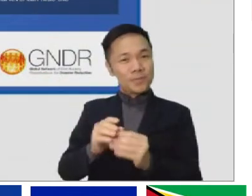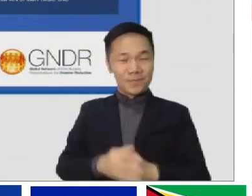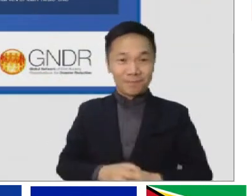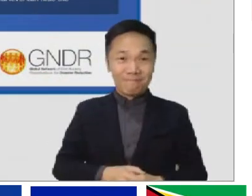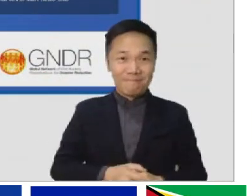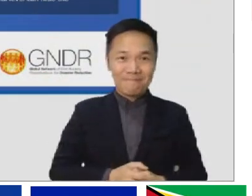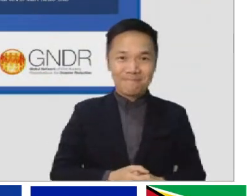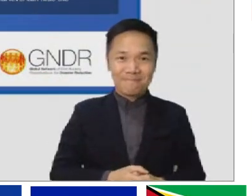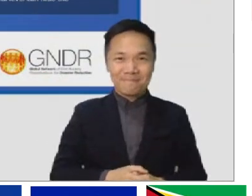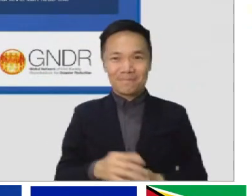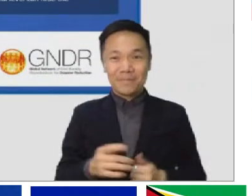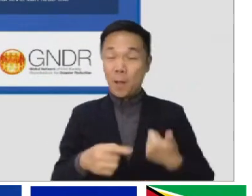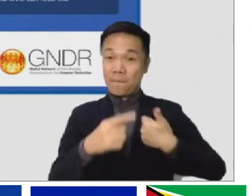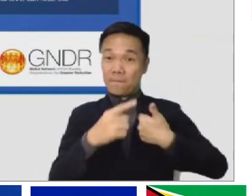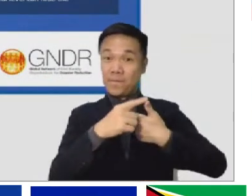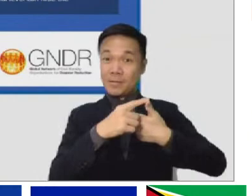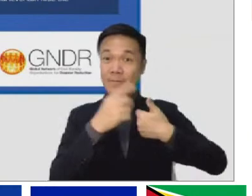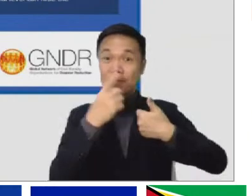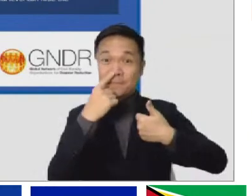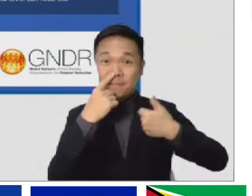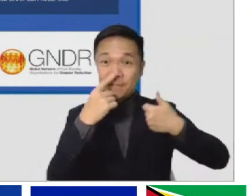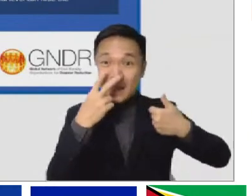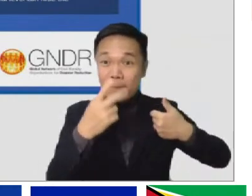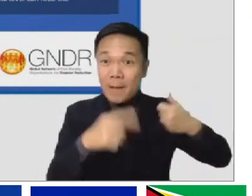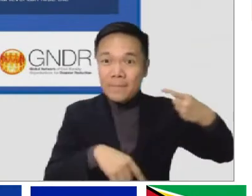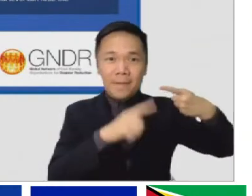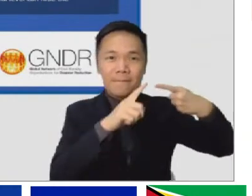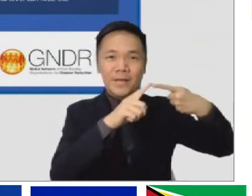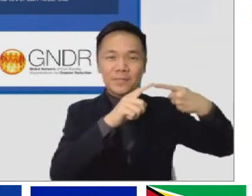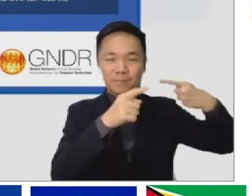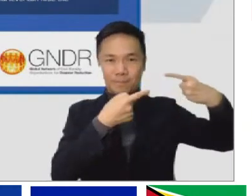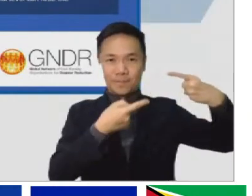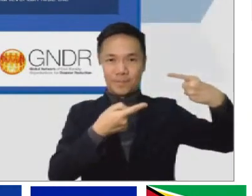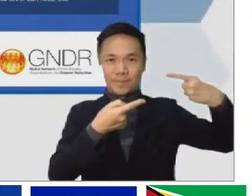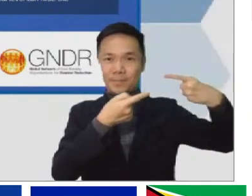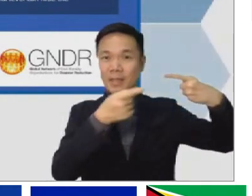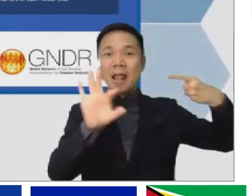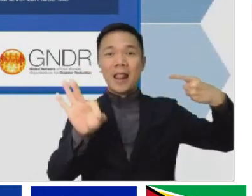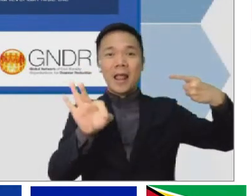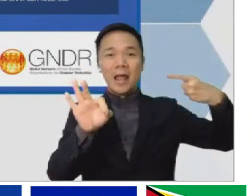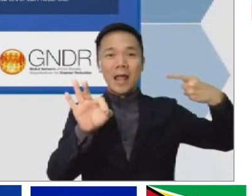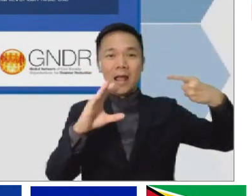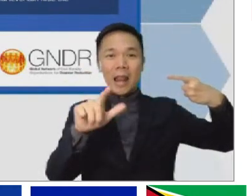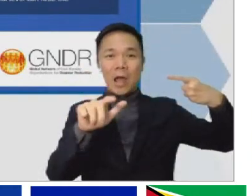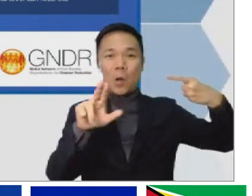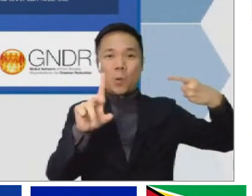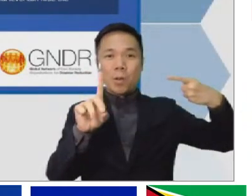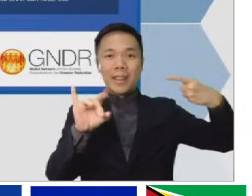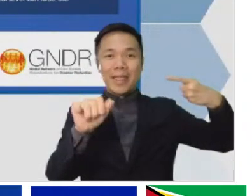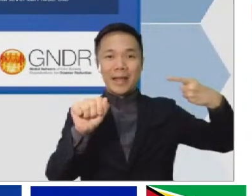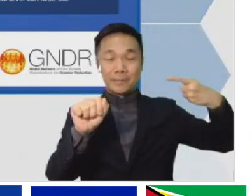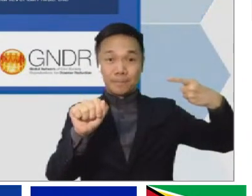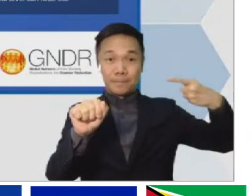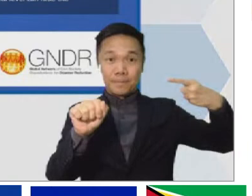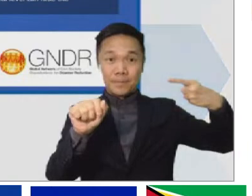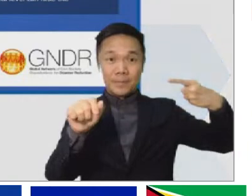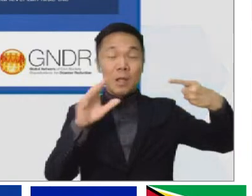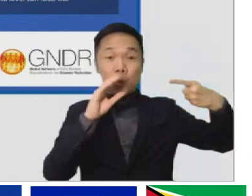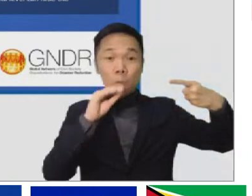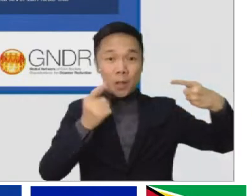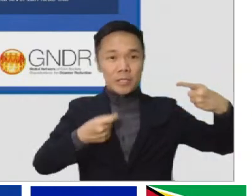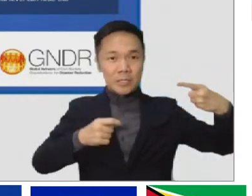question I have in front of me, which is for Claudia Herrera, and I will read it in Spanish and English because it is so